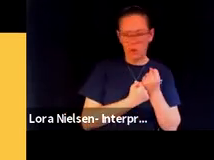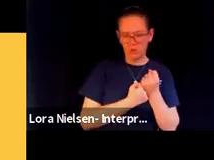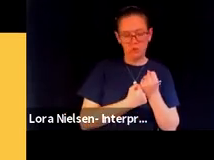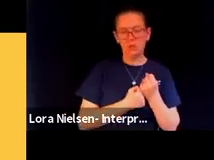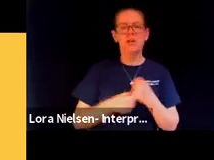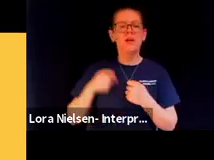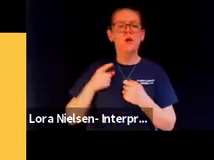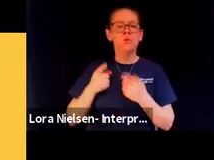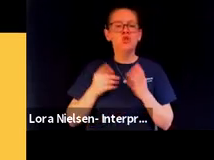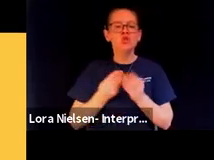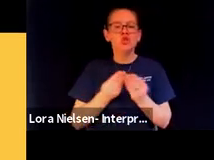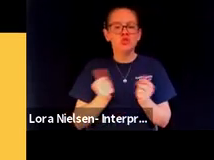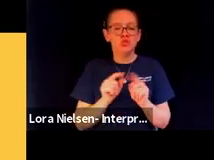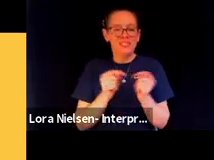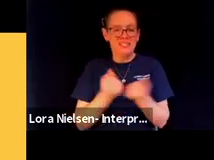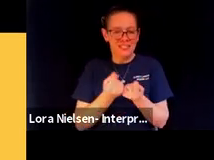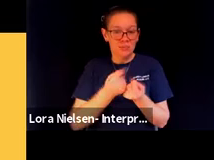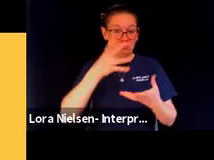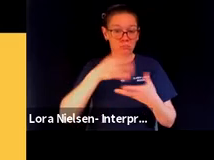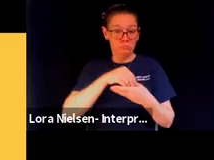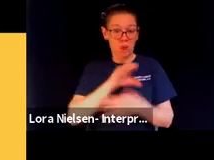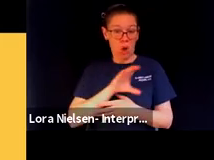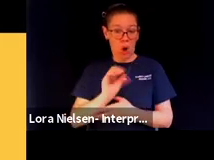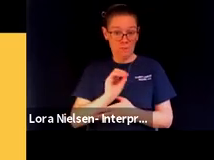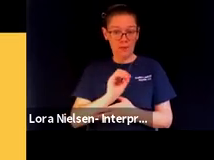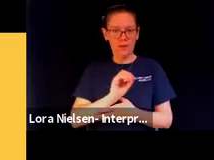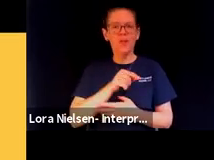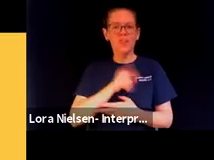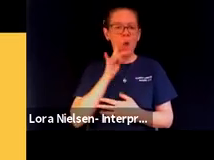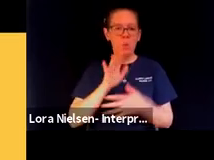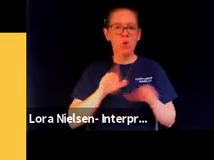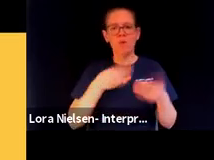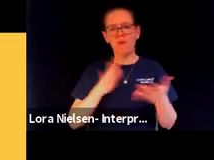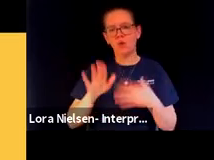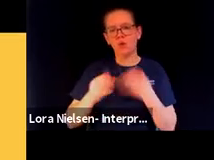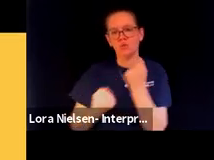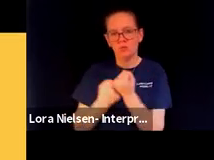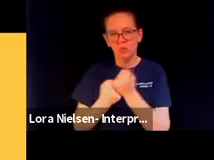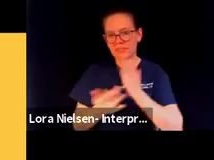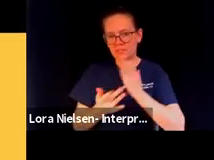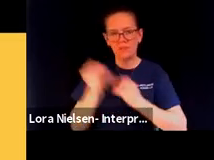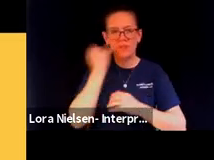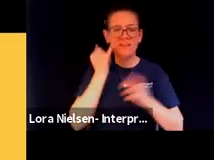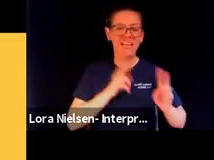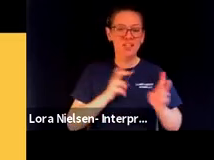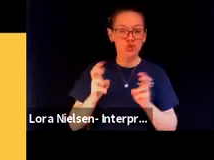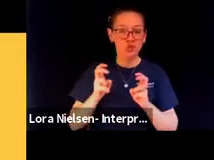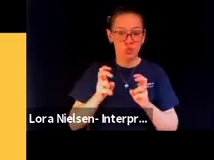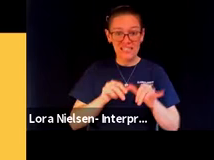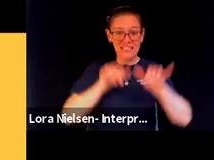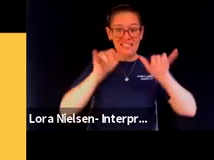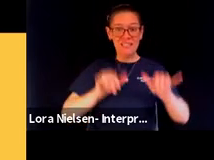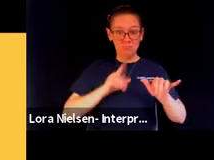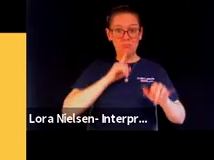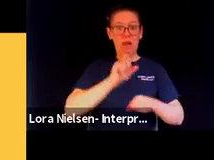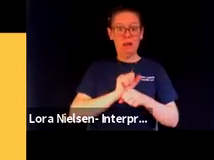the ones who are going to be providing the support that you guys need day to day. If there is an issue in the system, that's when our team will come in and make sure that it